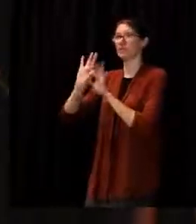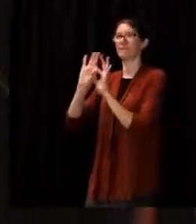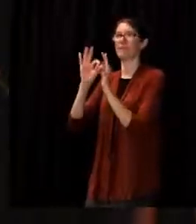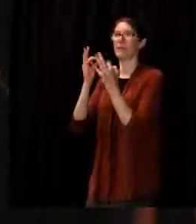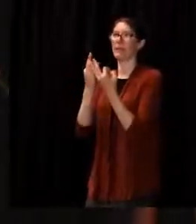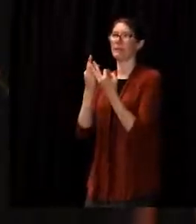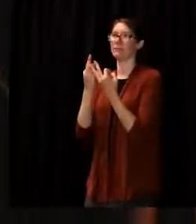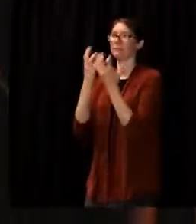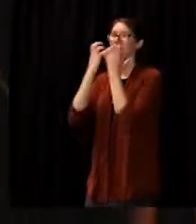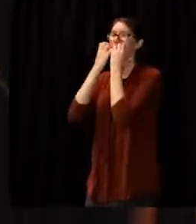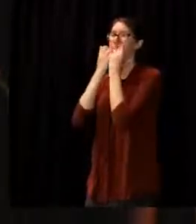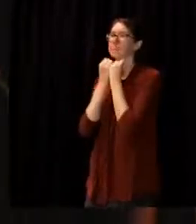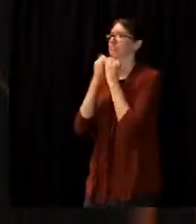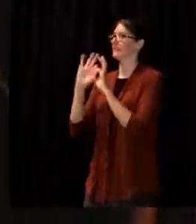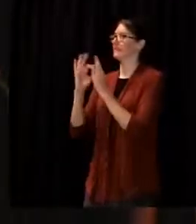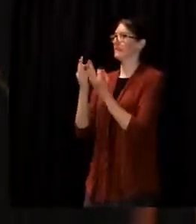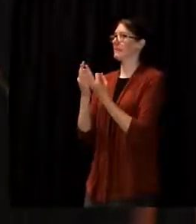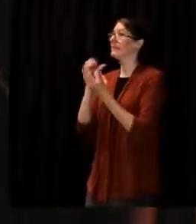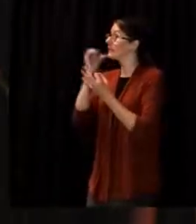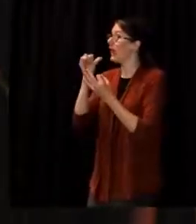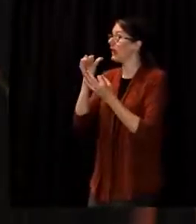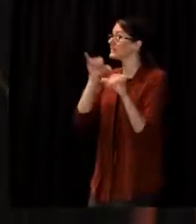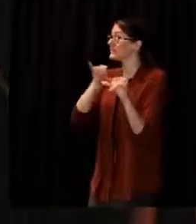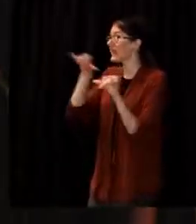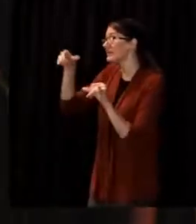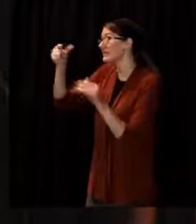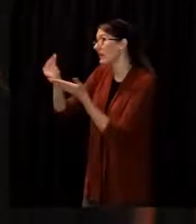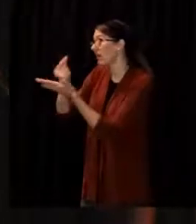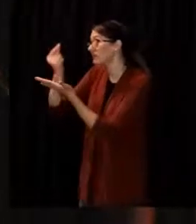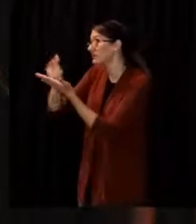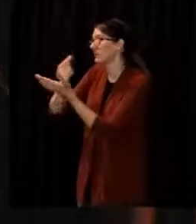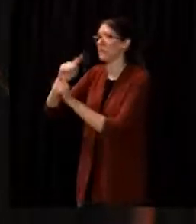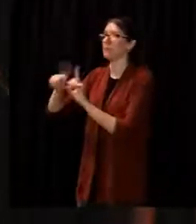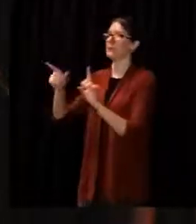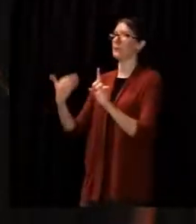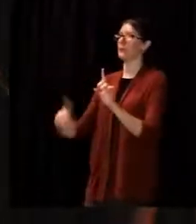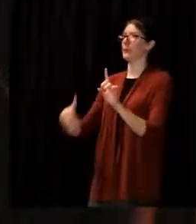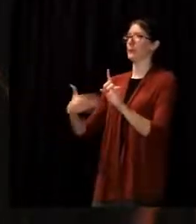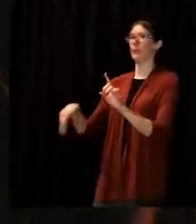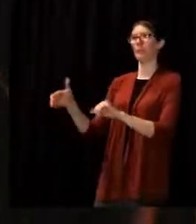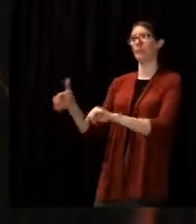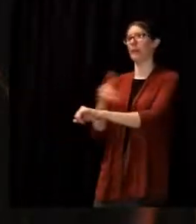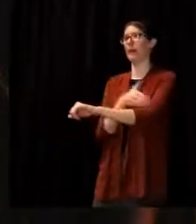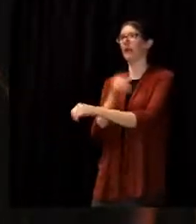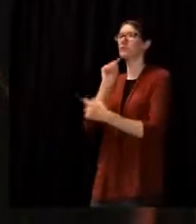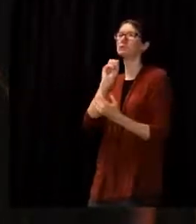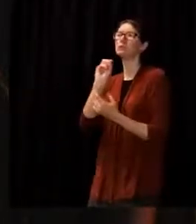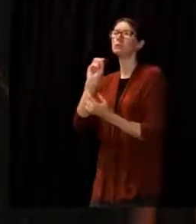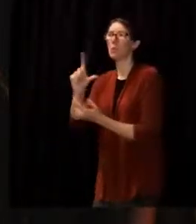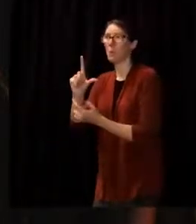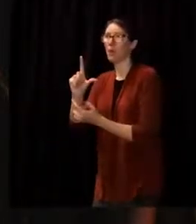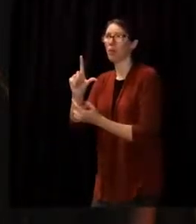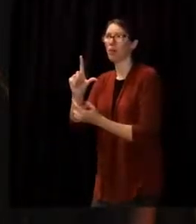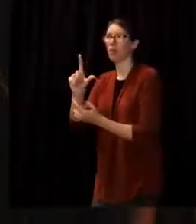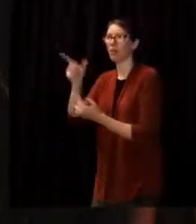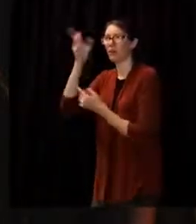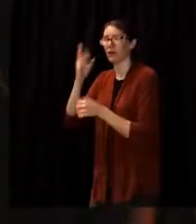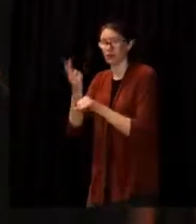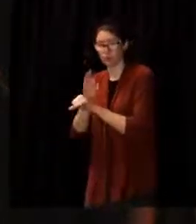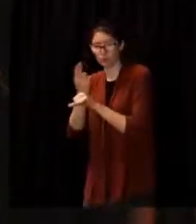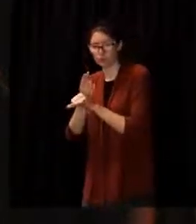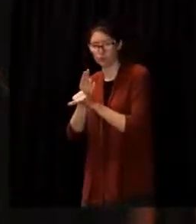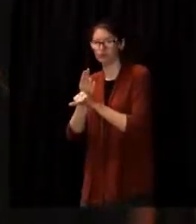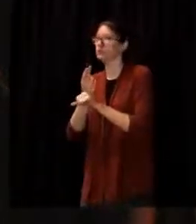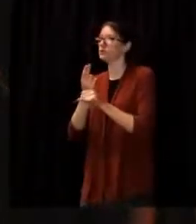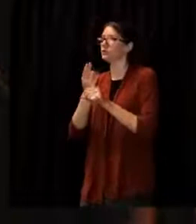family. Not that family is the gospel, but it is a powerful tool that God will use to inculcate the gospel into